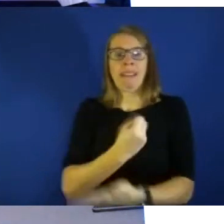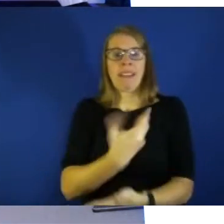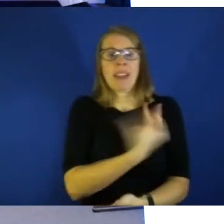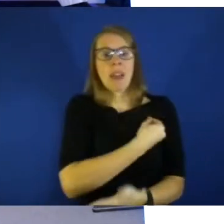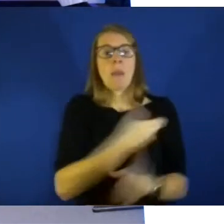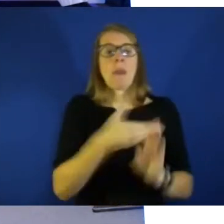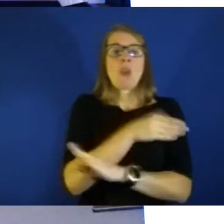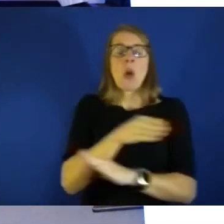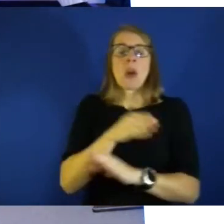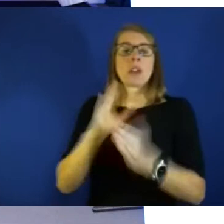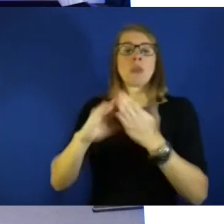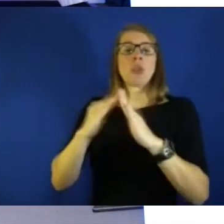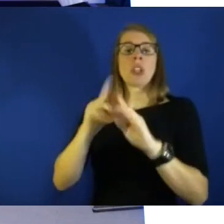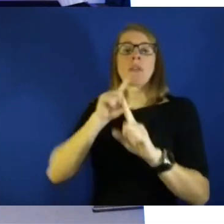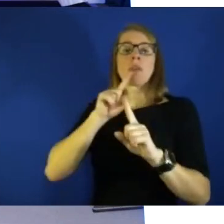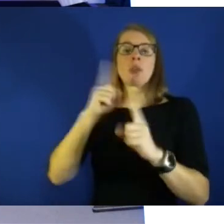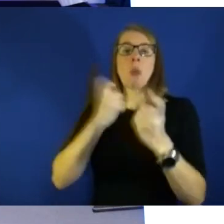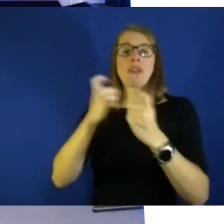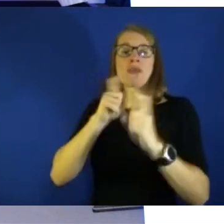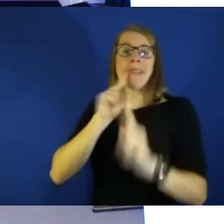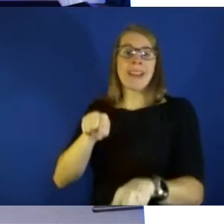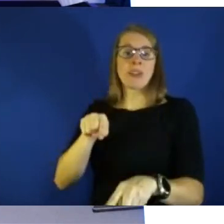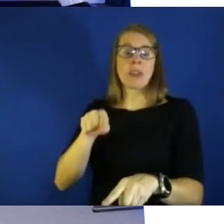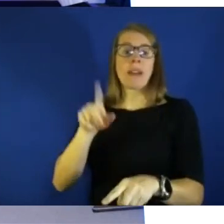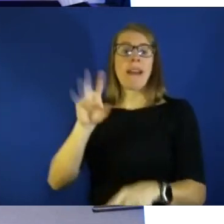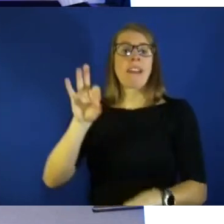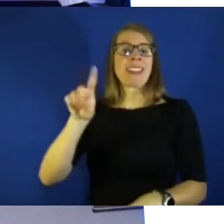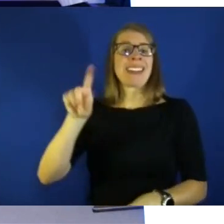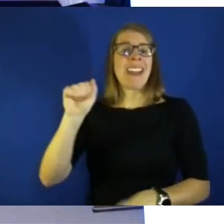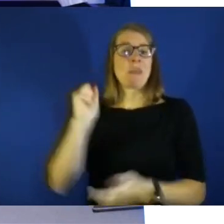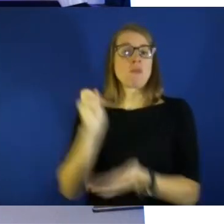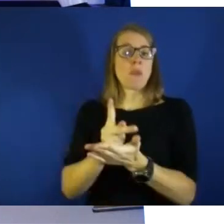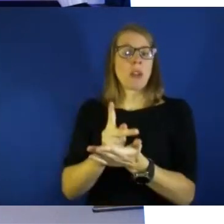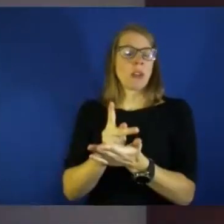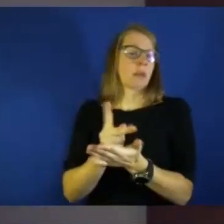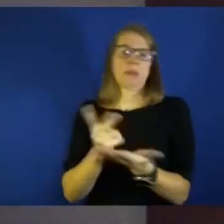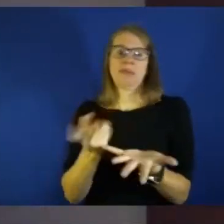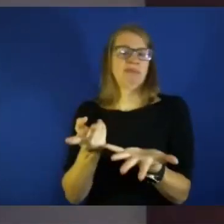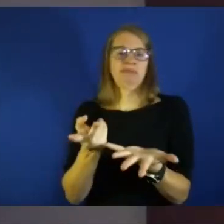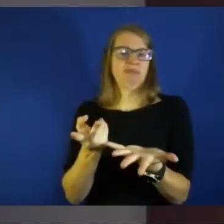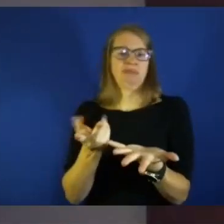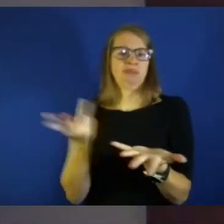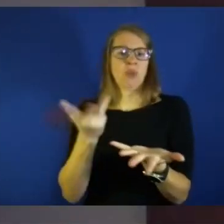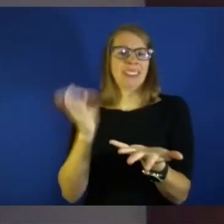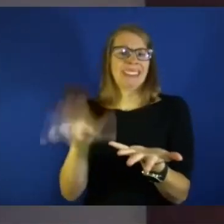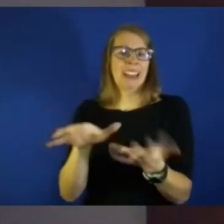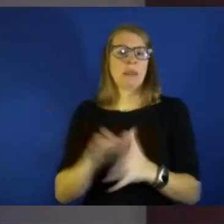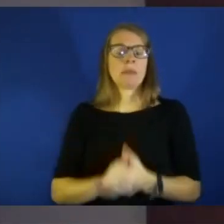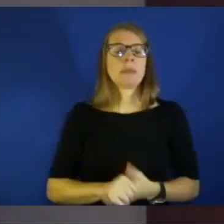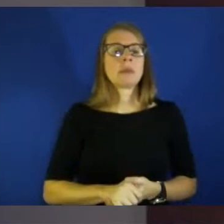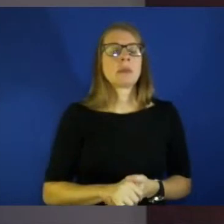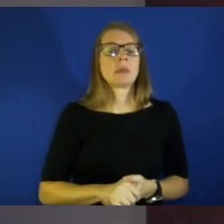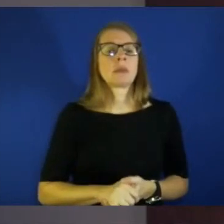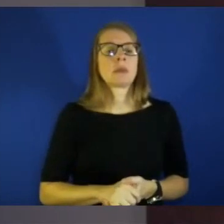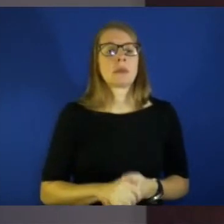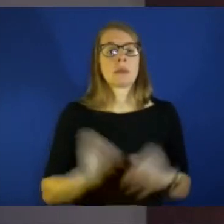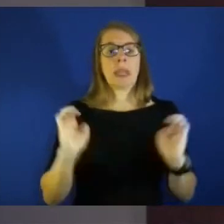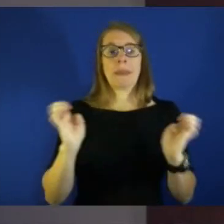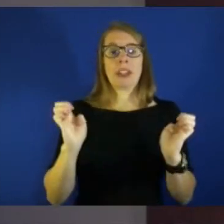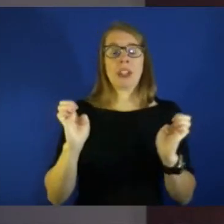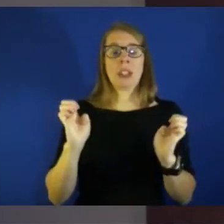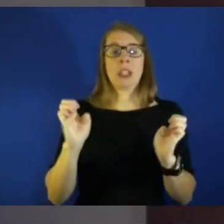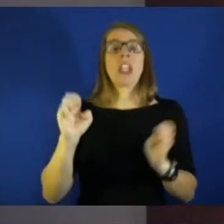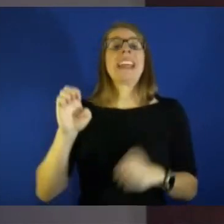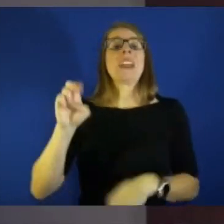because I know you've got good questions coming. FDA approval, what does that look like? So what we have is emergency use authorization for